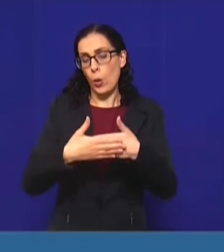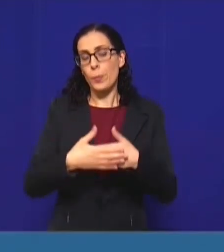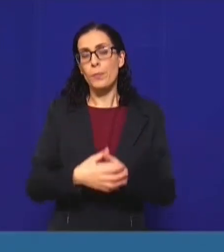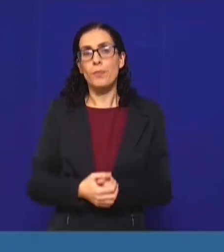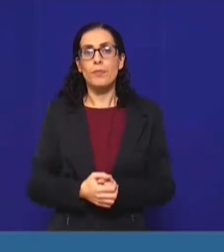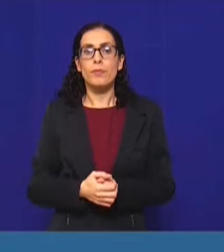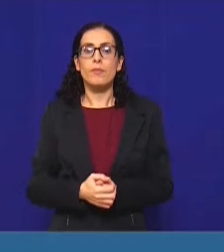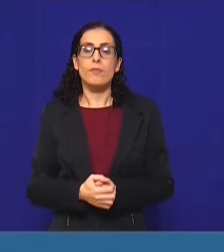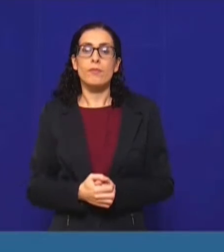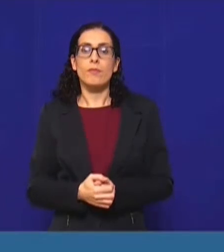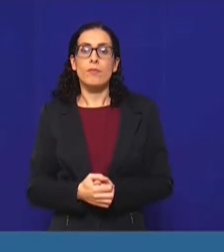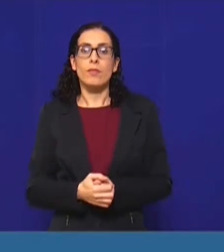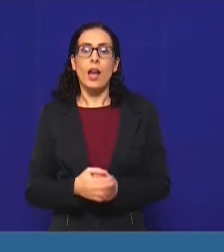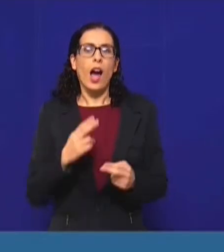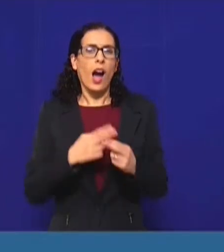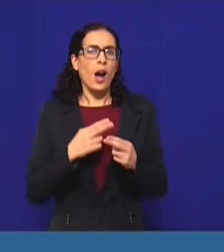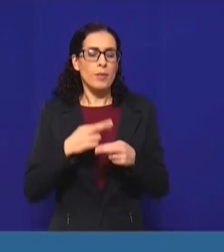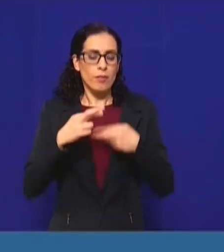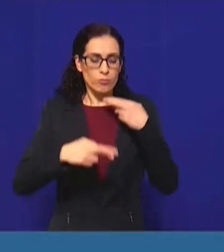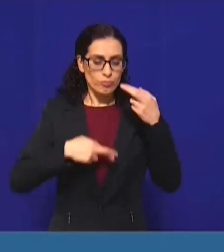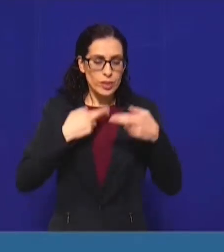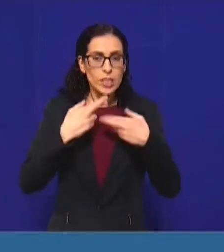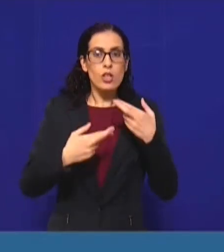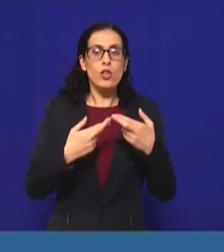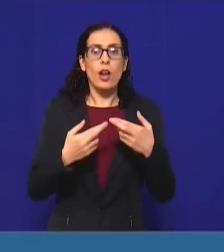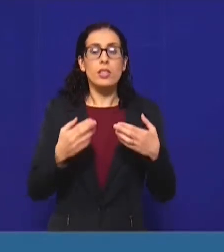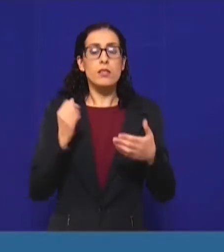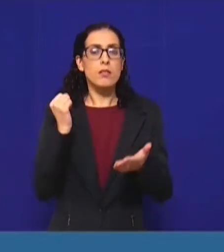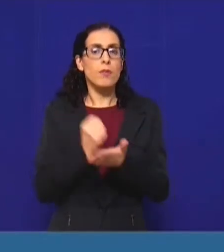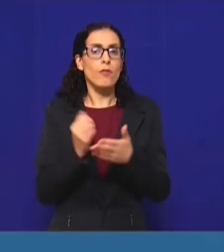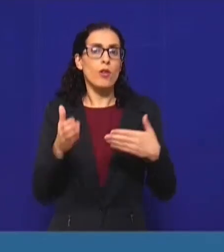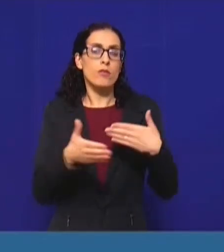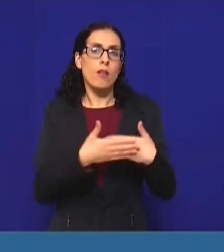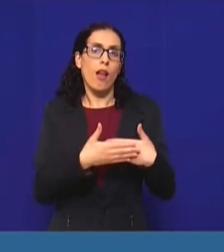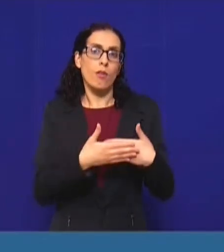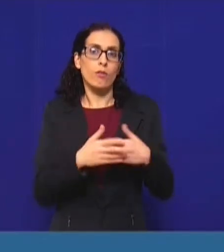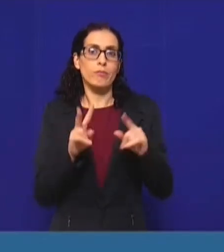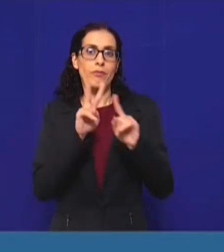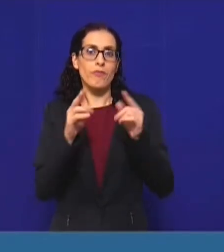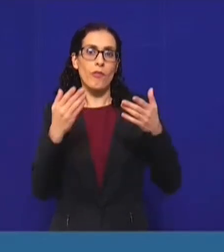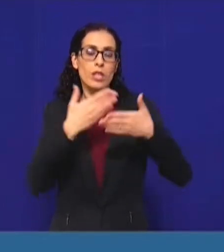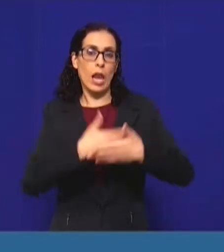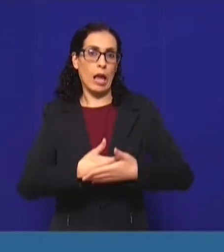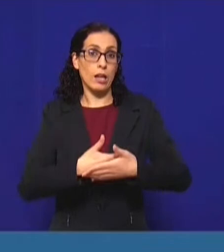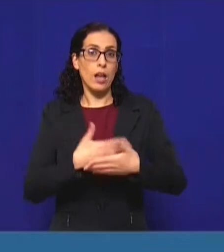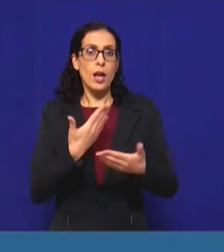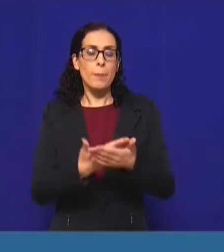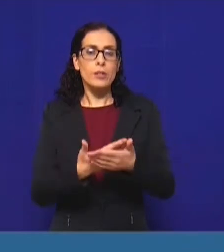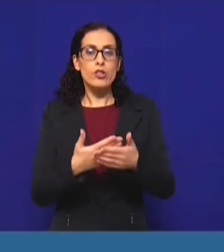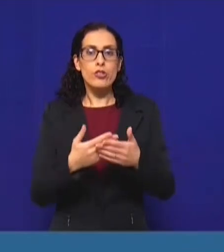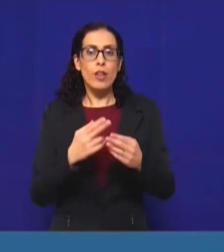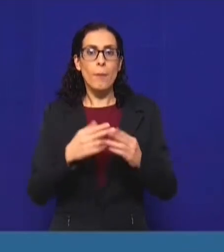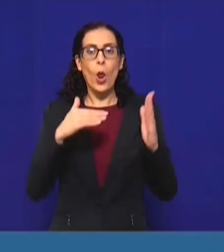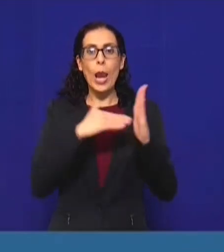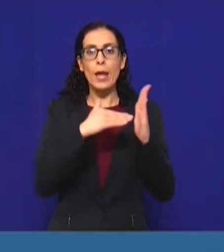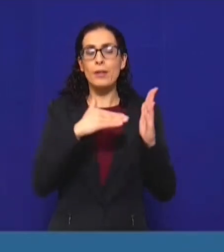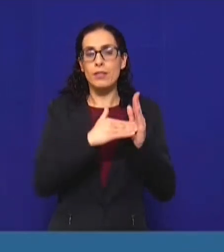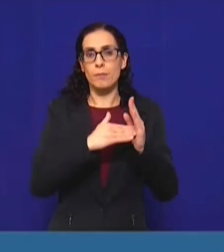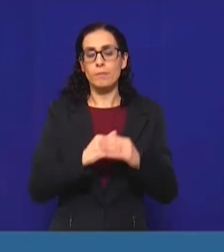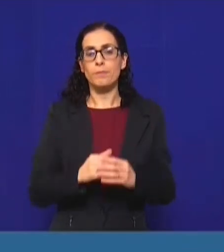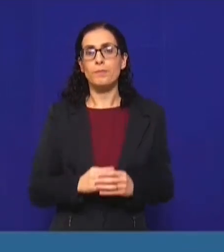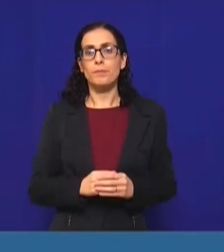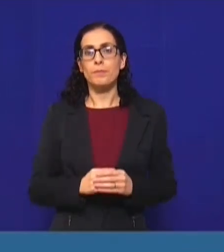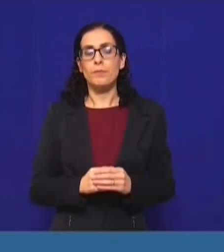dan il-restaurants li jridu jalqu f'nofs il-lejl biex hekk kemm jista' jkun nillimitaw. Għatanna fil-post